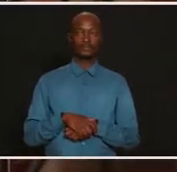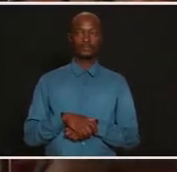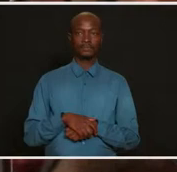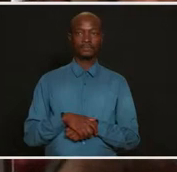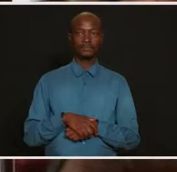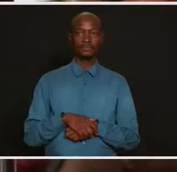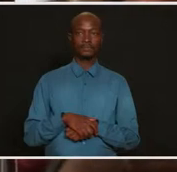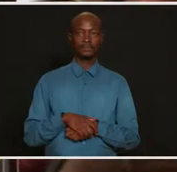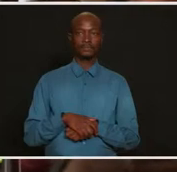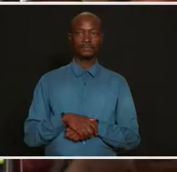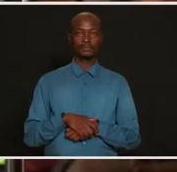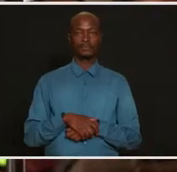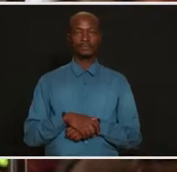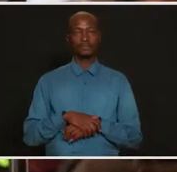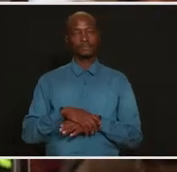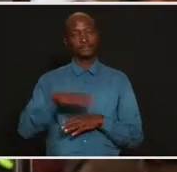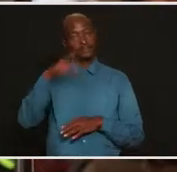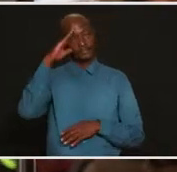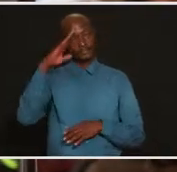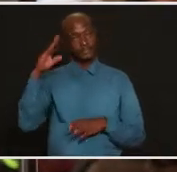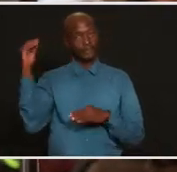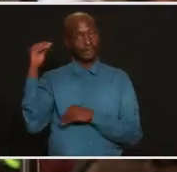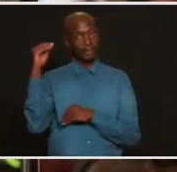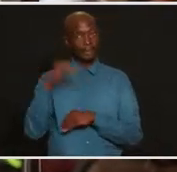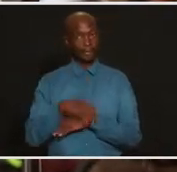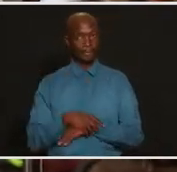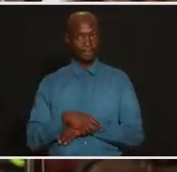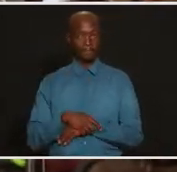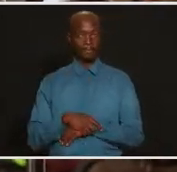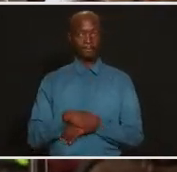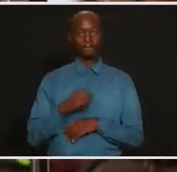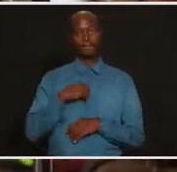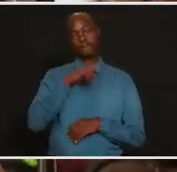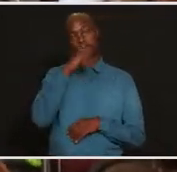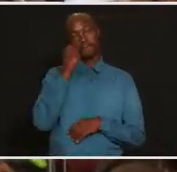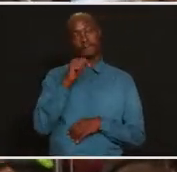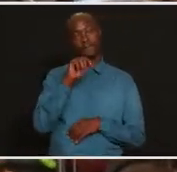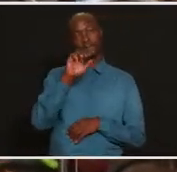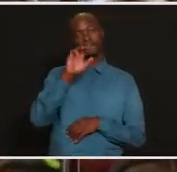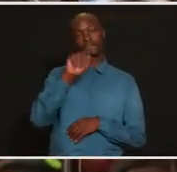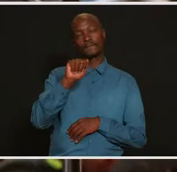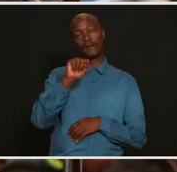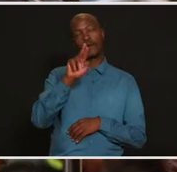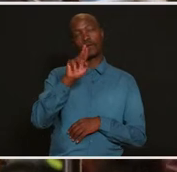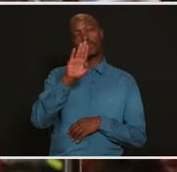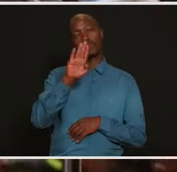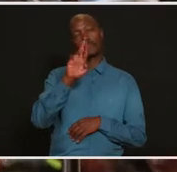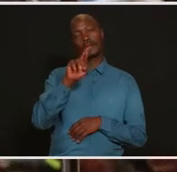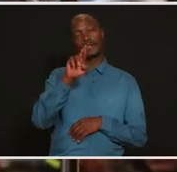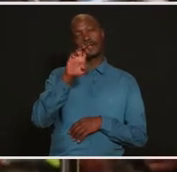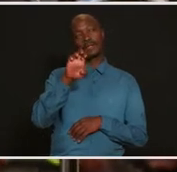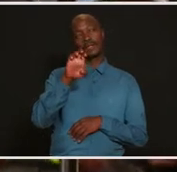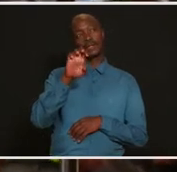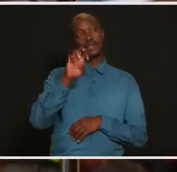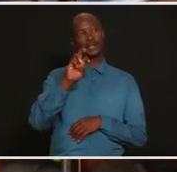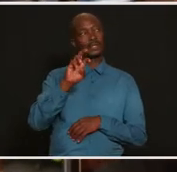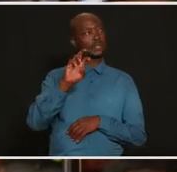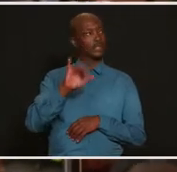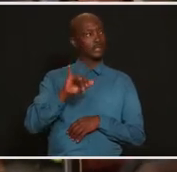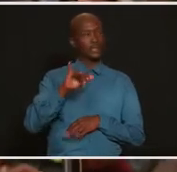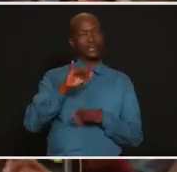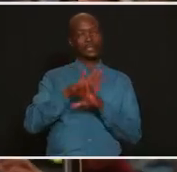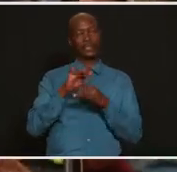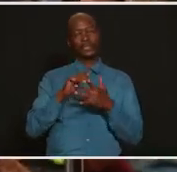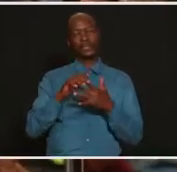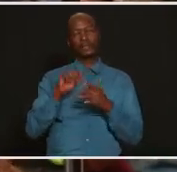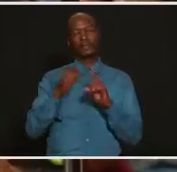good afternoon everybody my name is I'm From